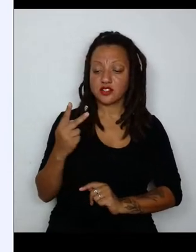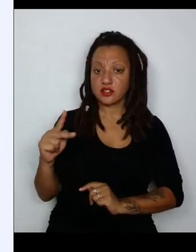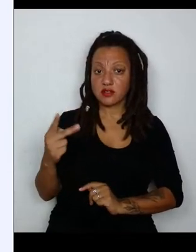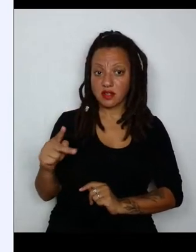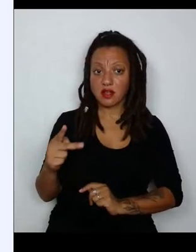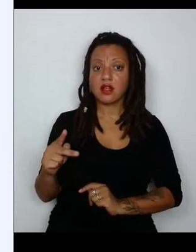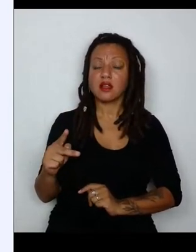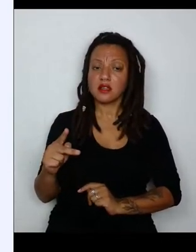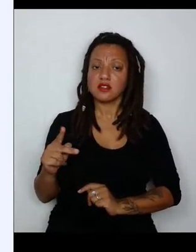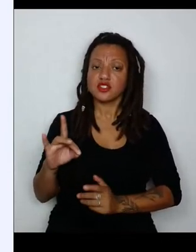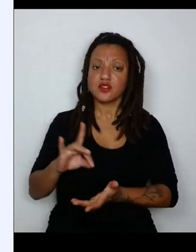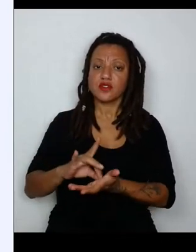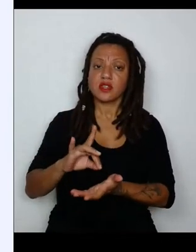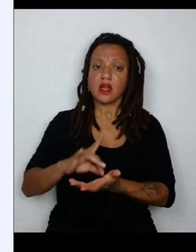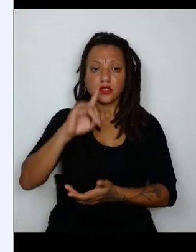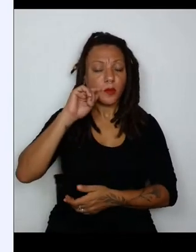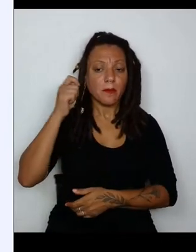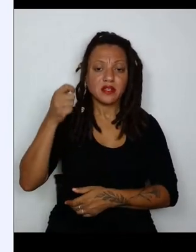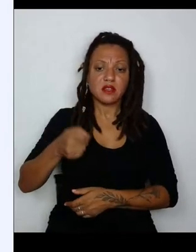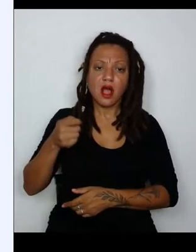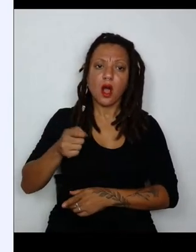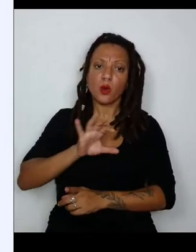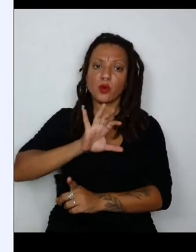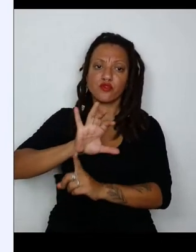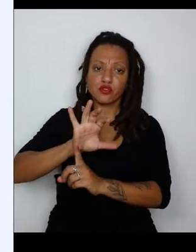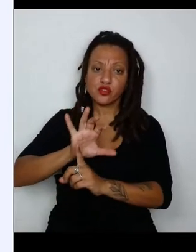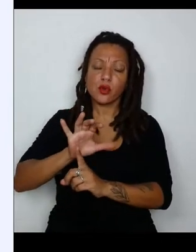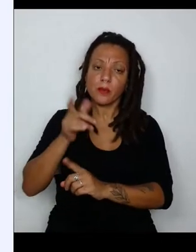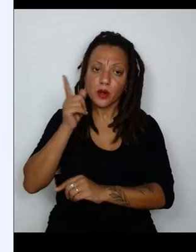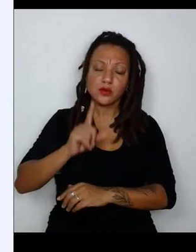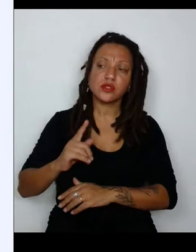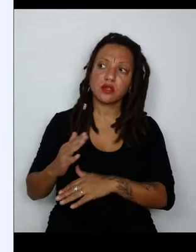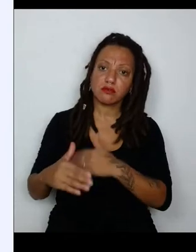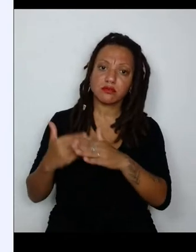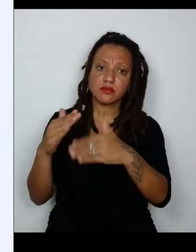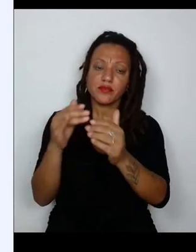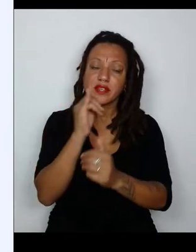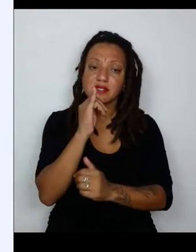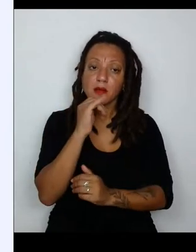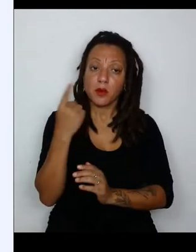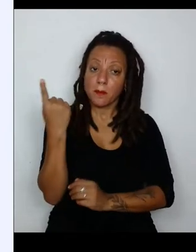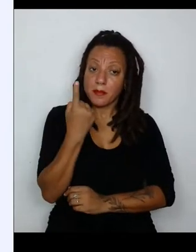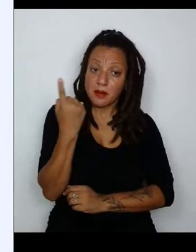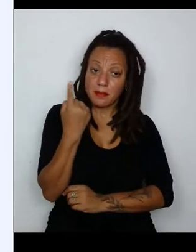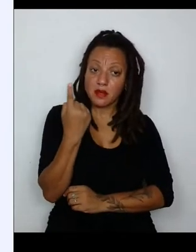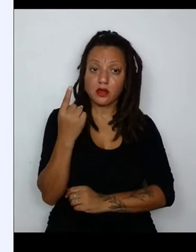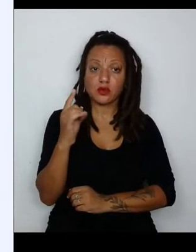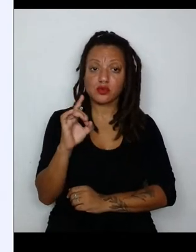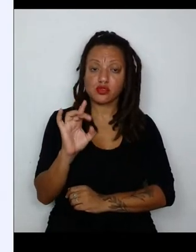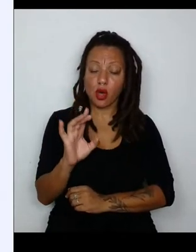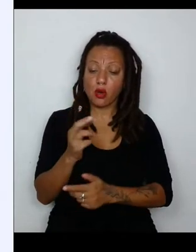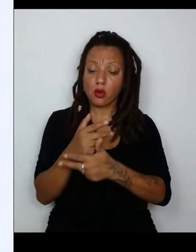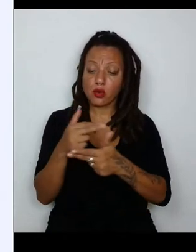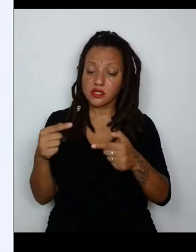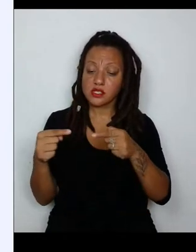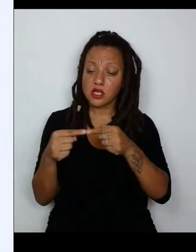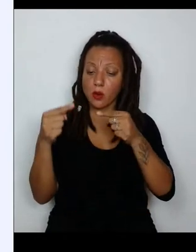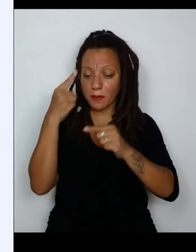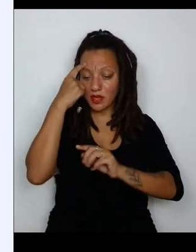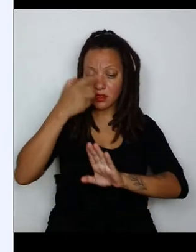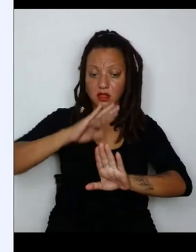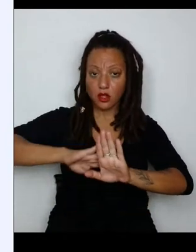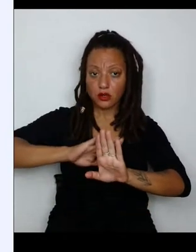purposes foregrounding only what was compatible with its own ideology and burying the oppositional stands